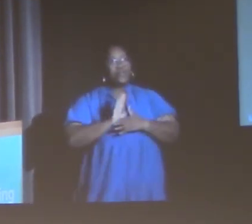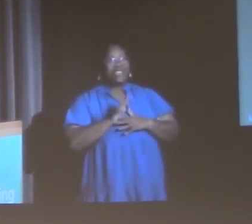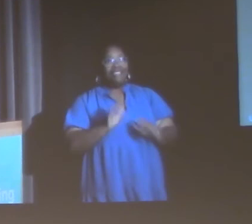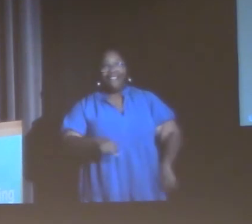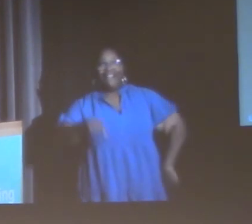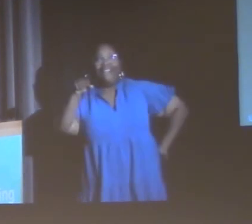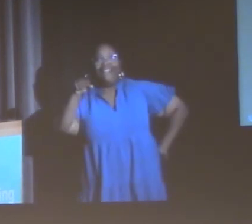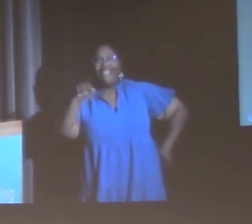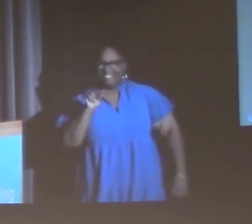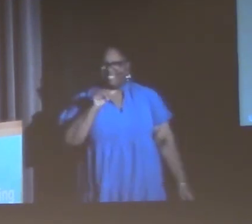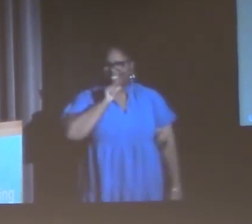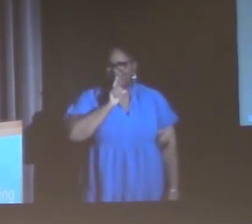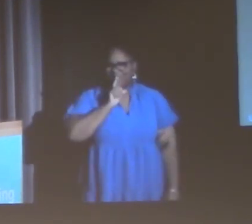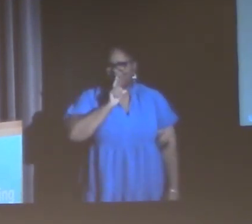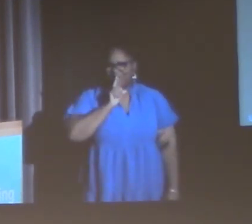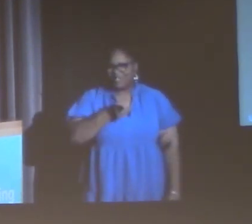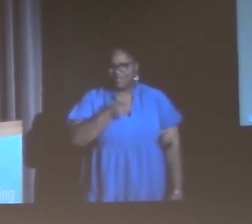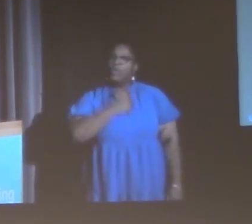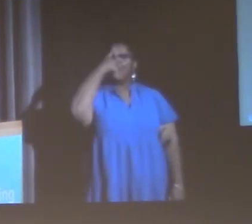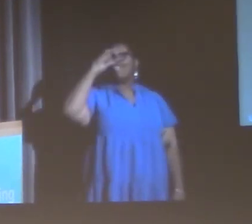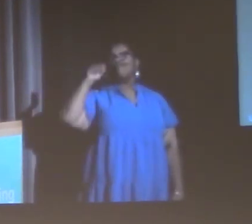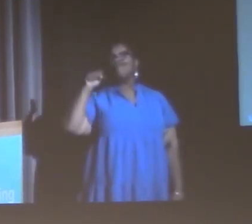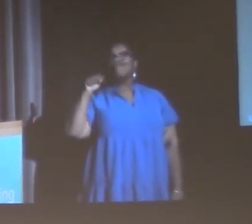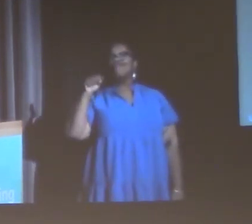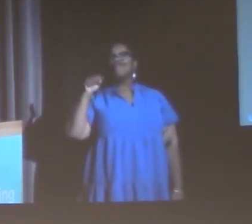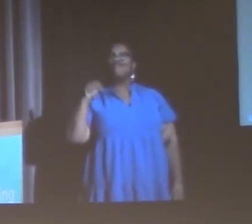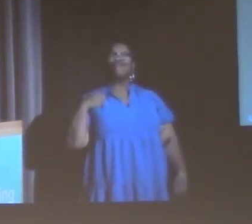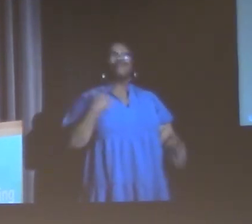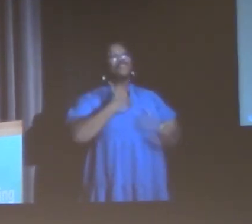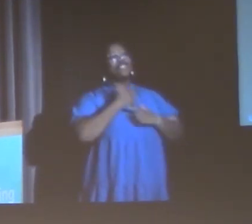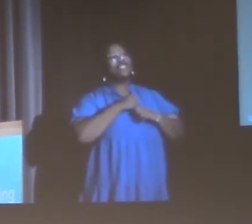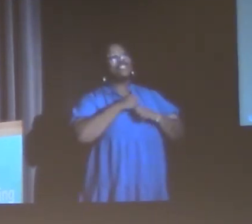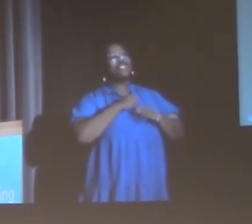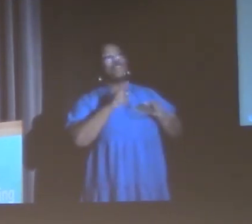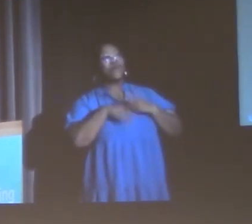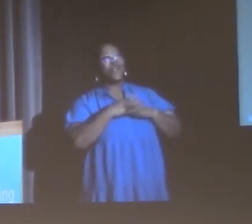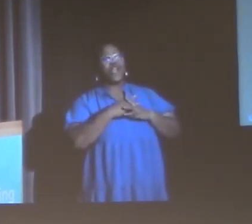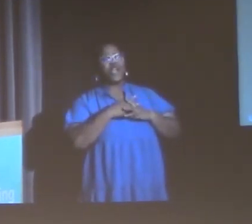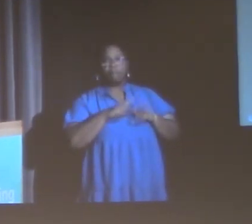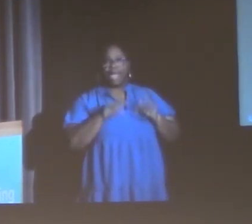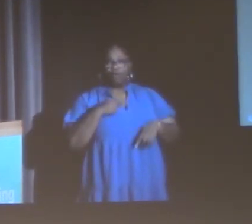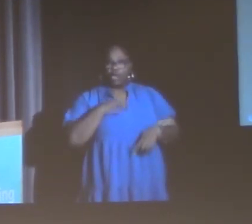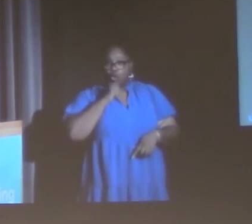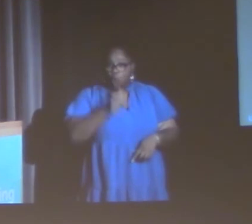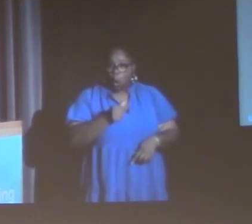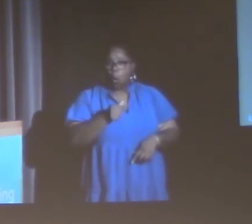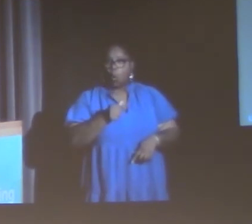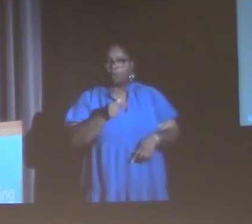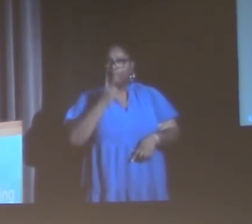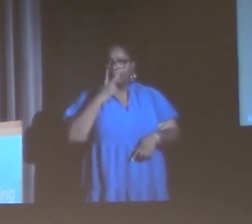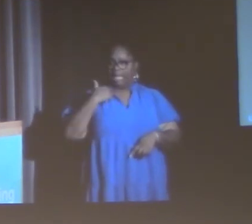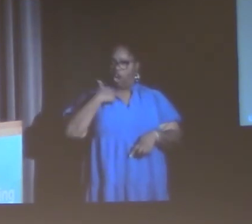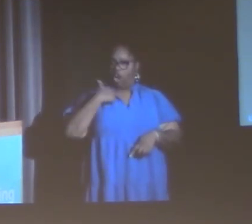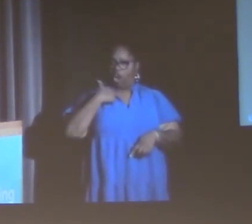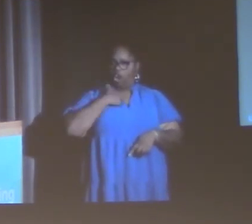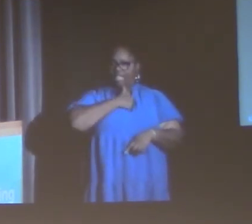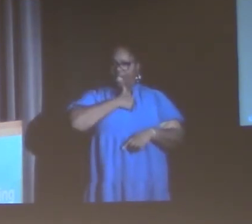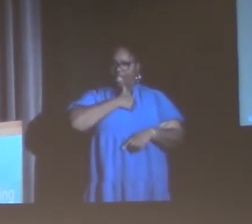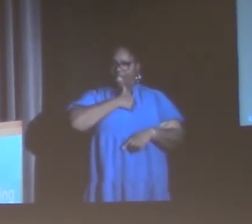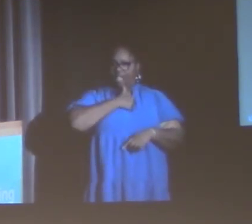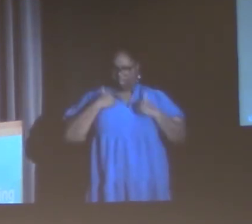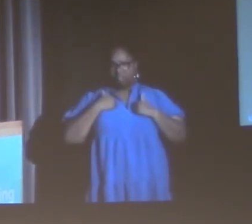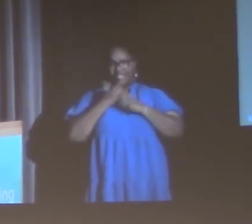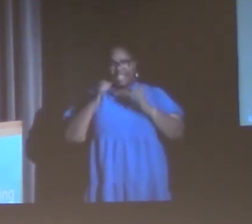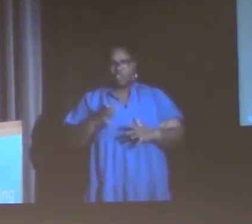we are. And actually, we are punished when we don't think like that. And I see it all the time in the way films are